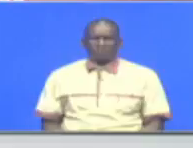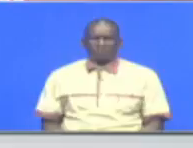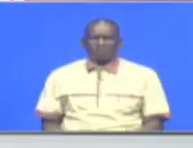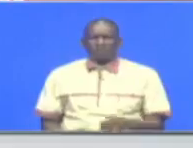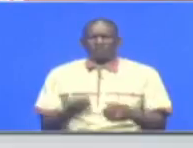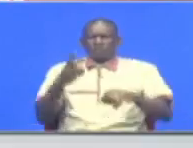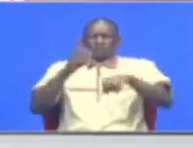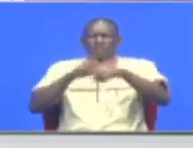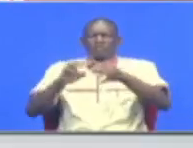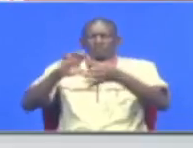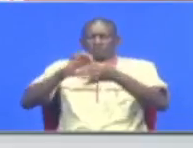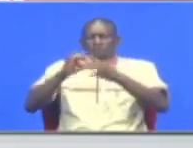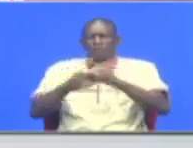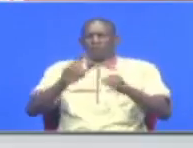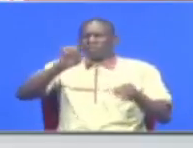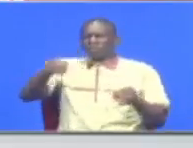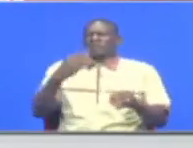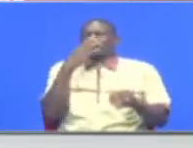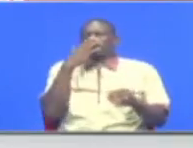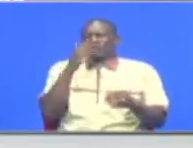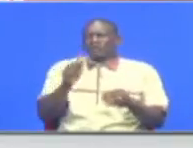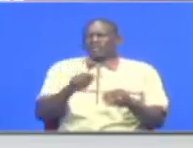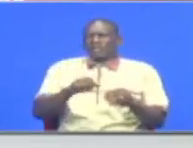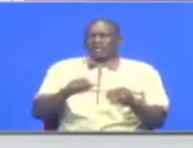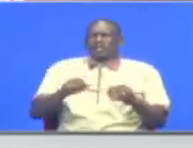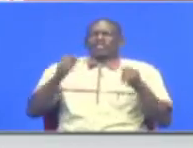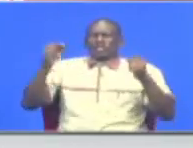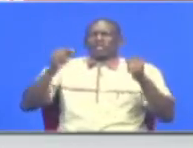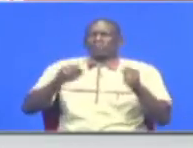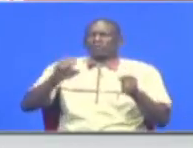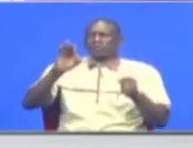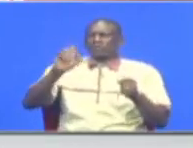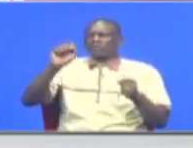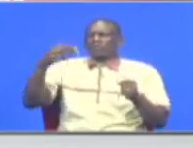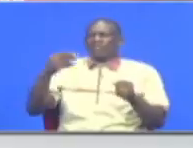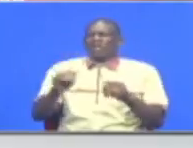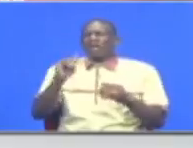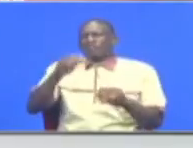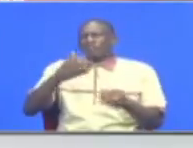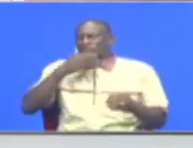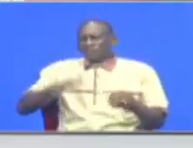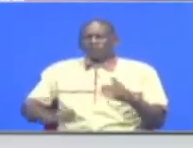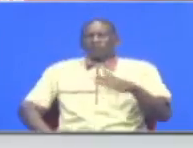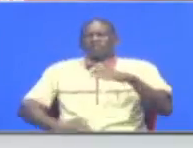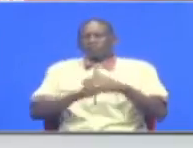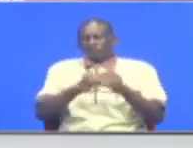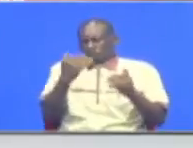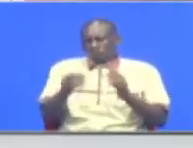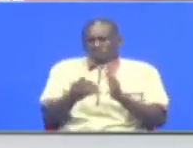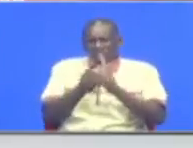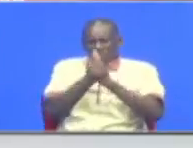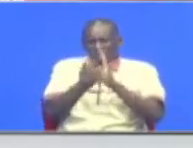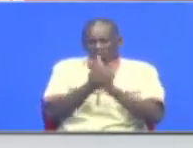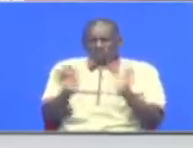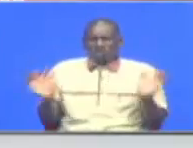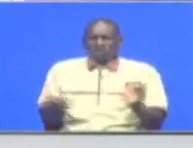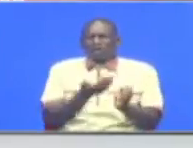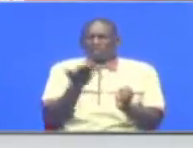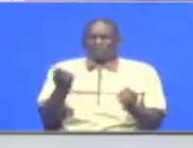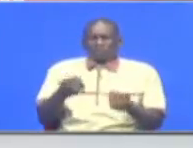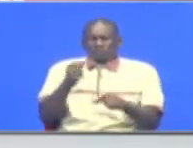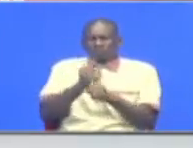Two-time Olympic 1500 meters champion Faith Kipyegon has urged parents to support their children's talent as a way of encouraging them to make right